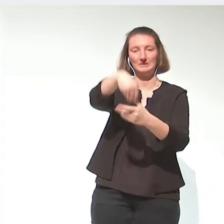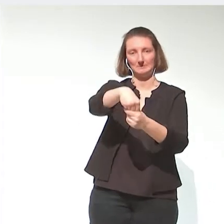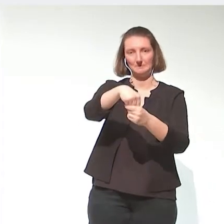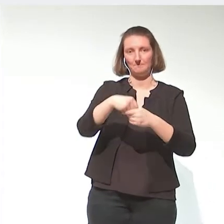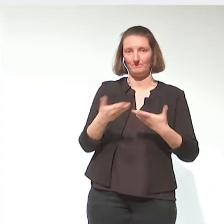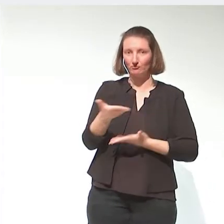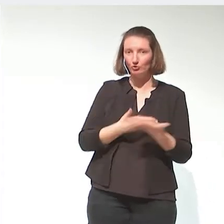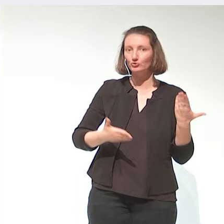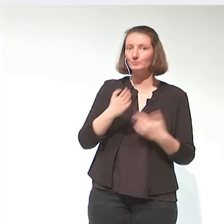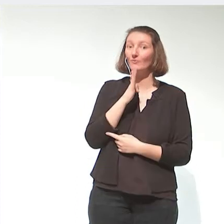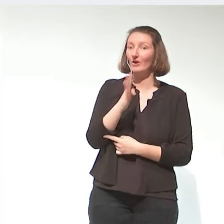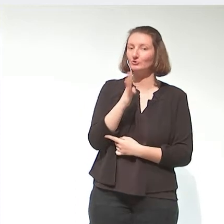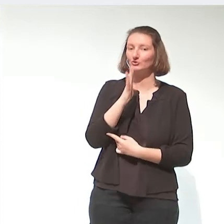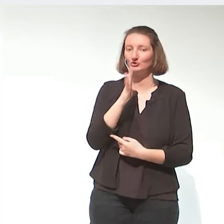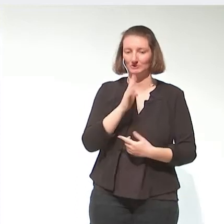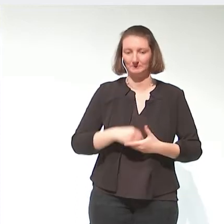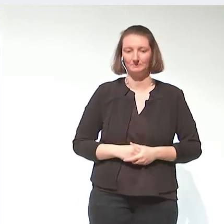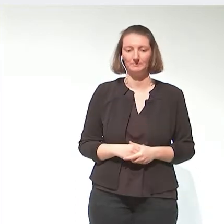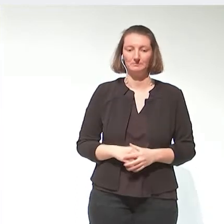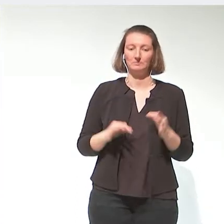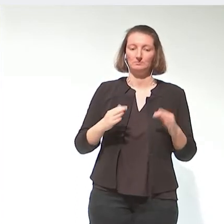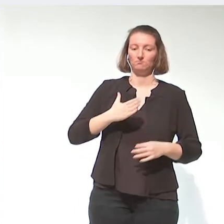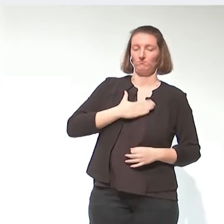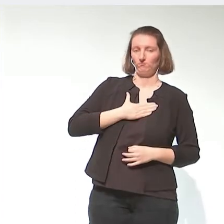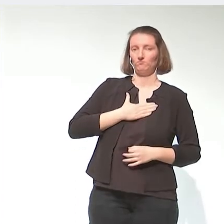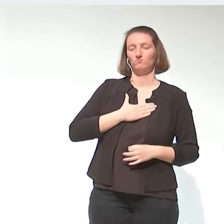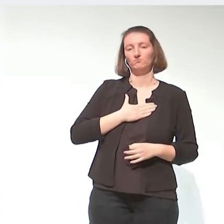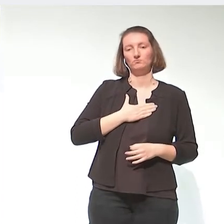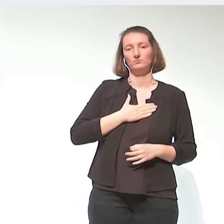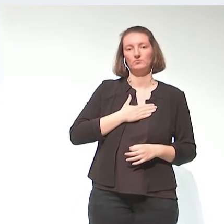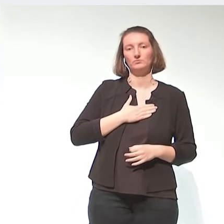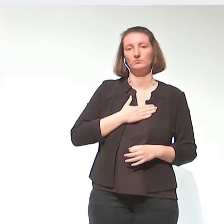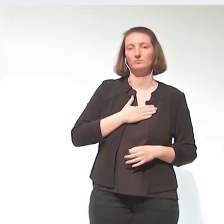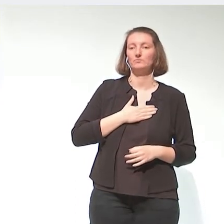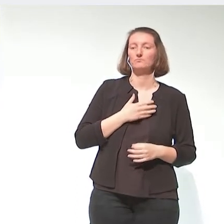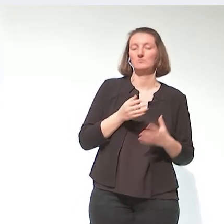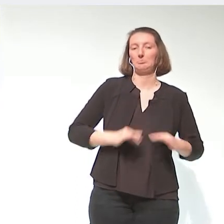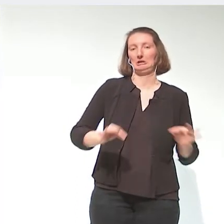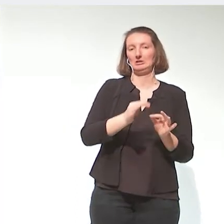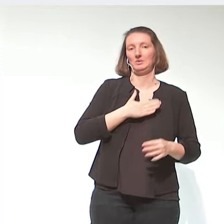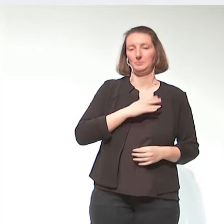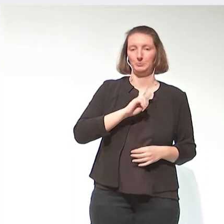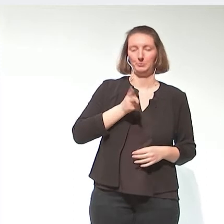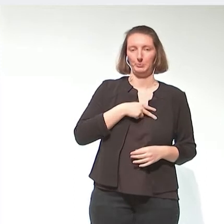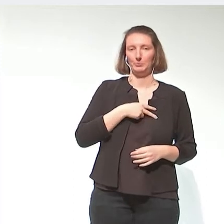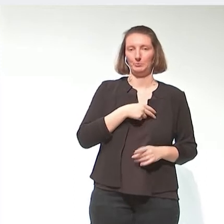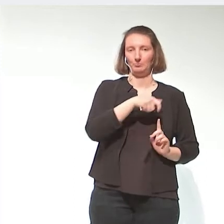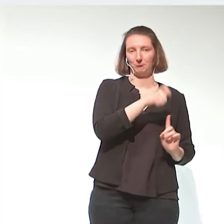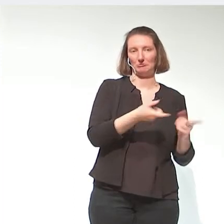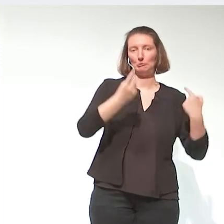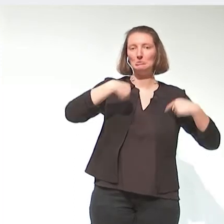Portelli, our Minister for Inclusion, Social Wellbeing and Voluntary Organizations, who unfortunately could not be with us